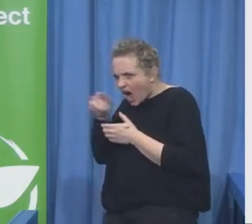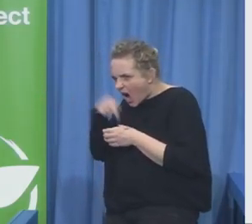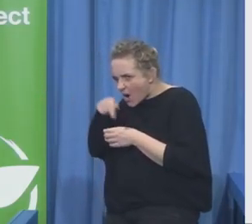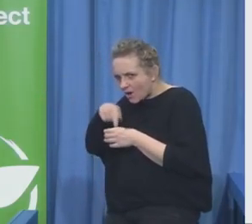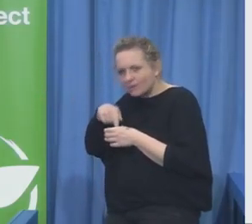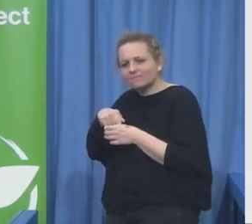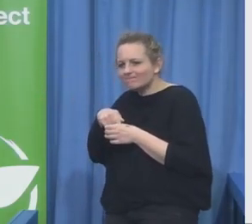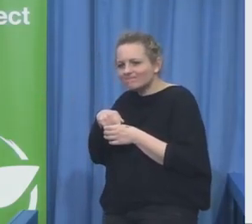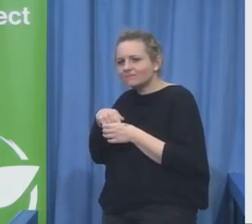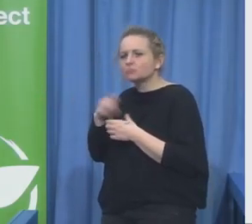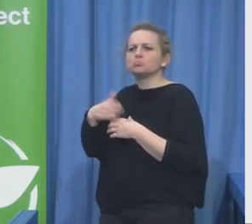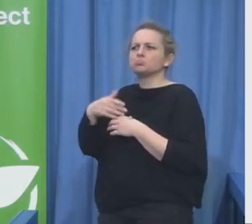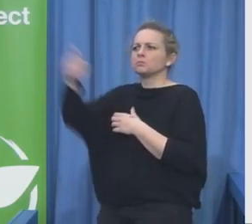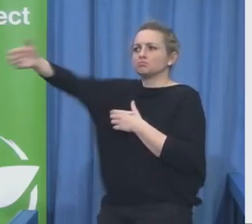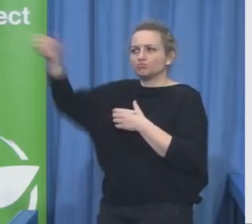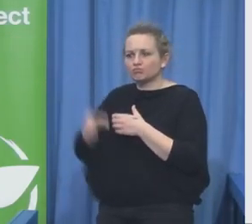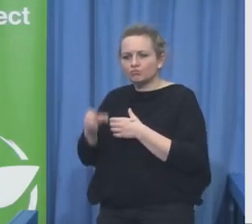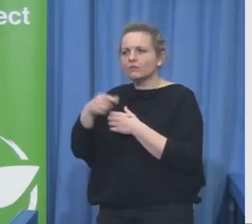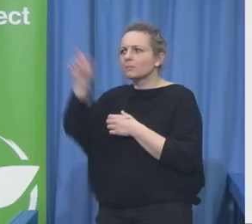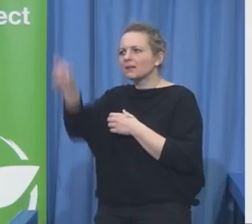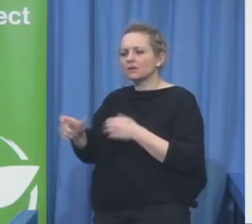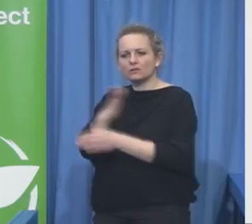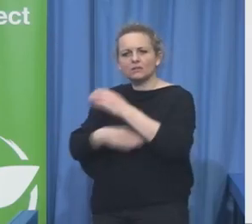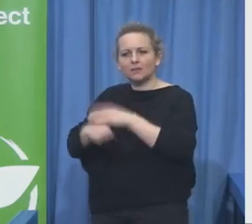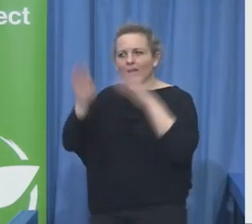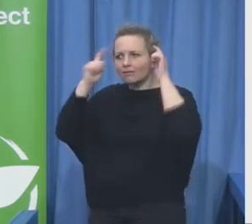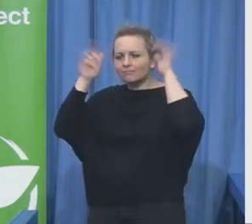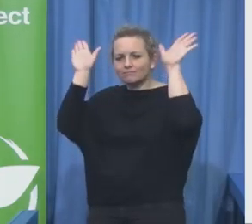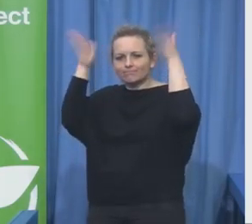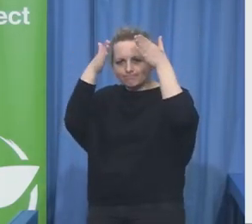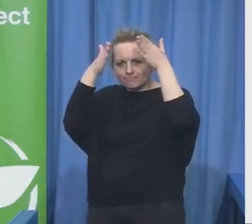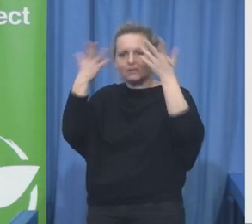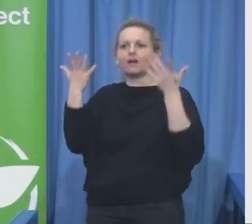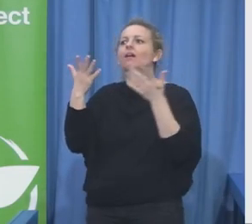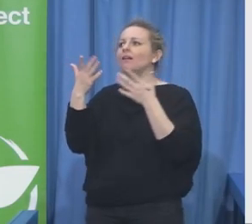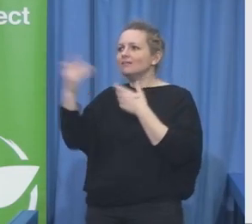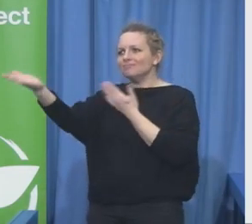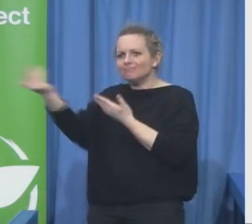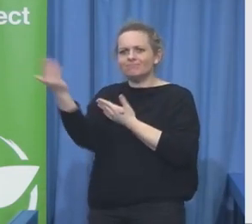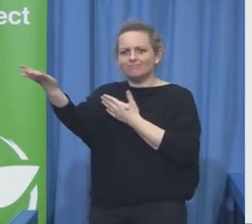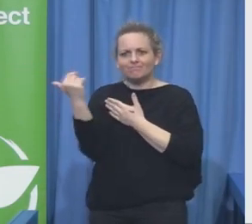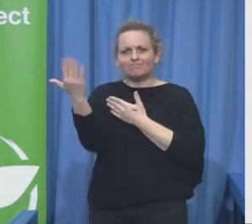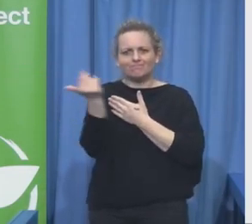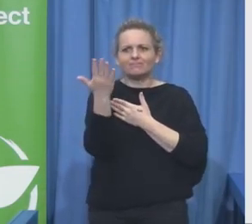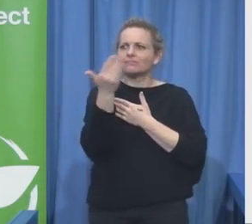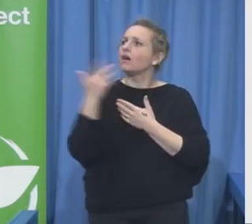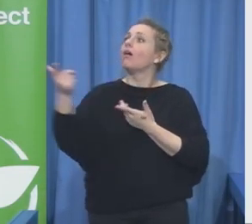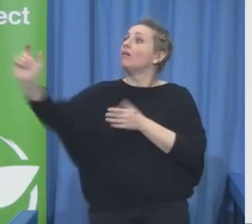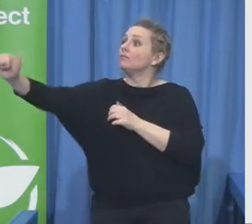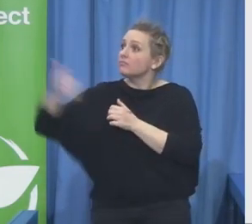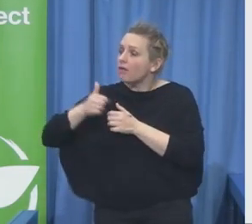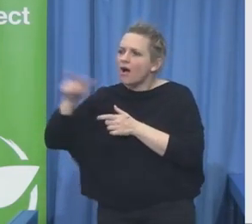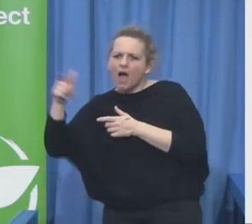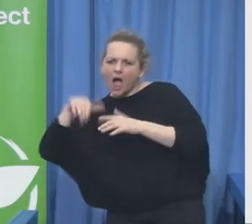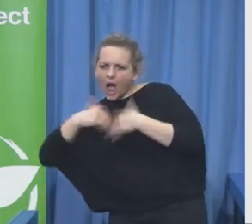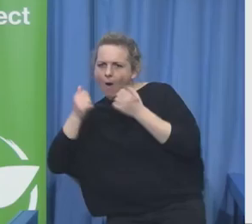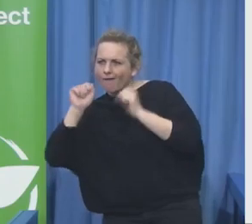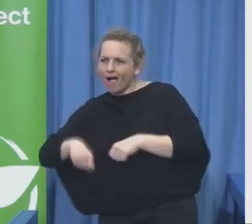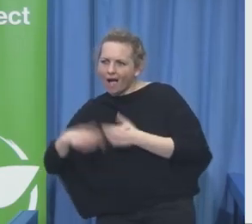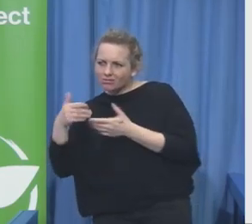and bring completely fresh, neurodiverse ideas to our teams. They make our teams better. They